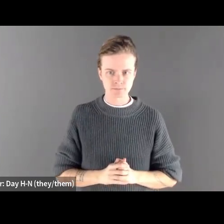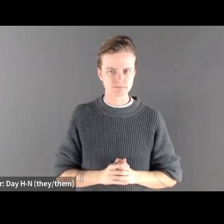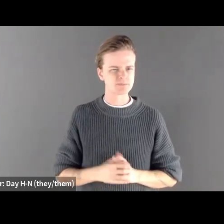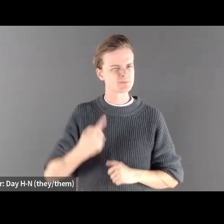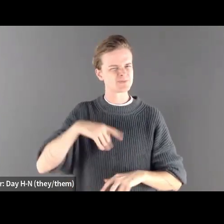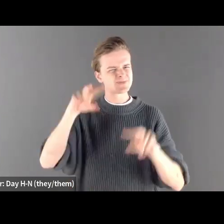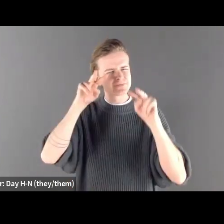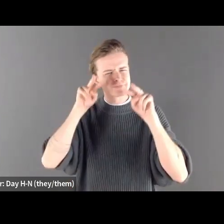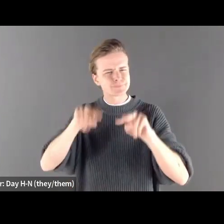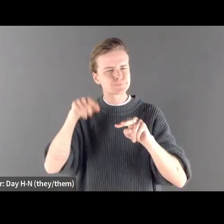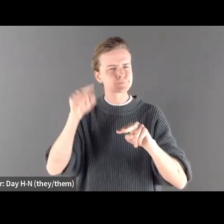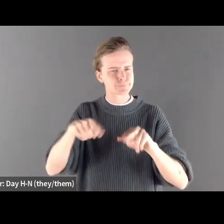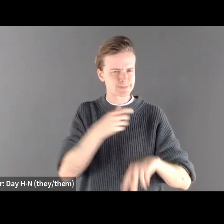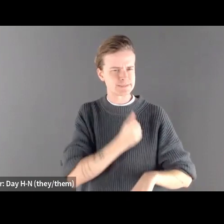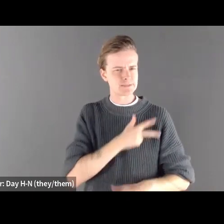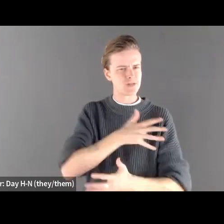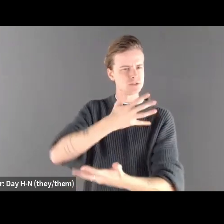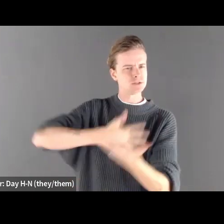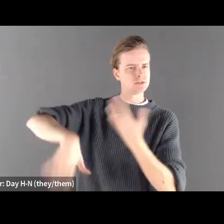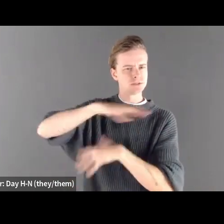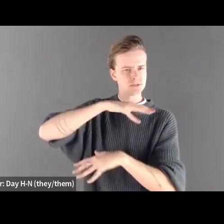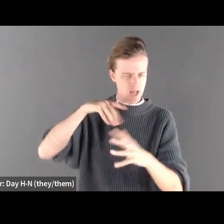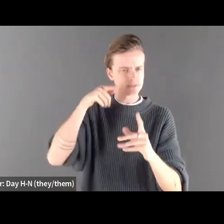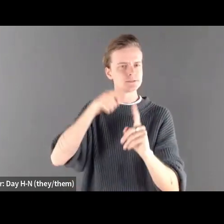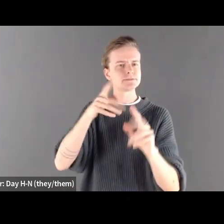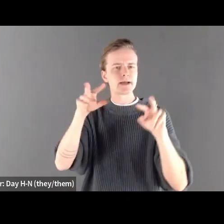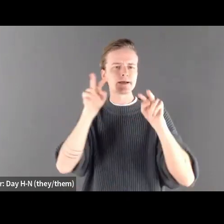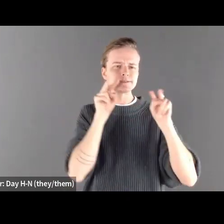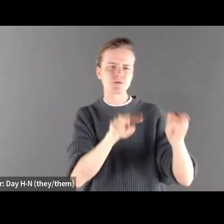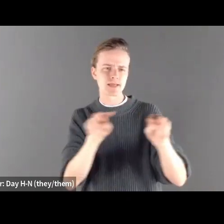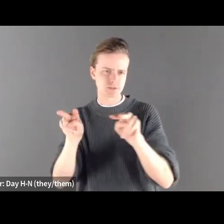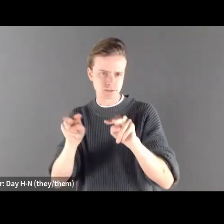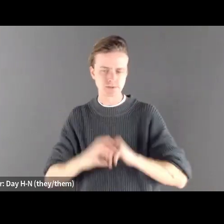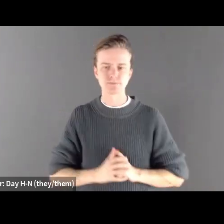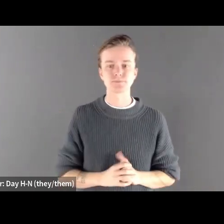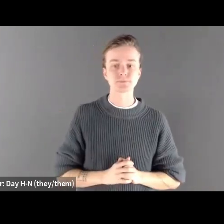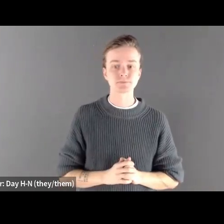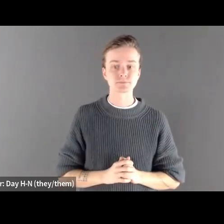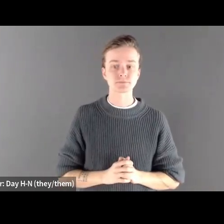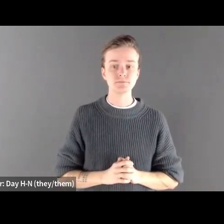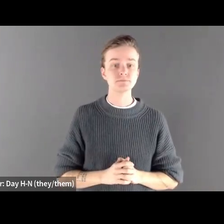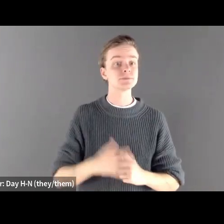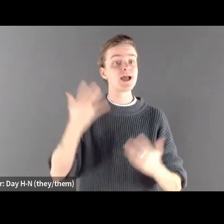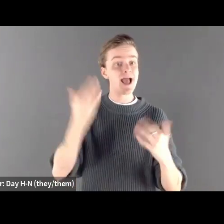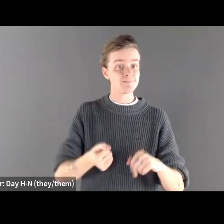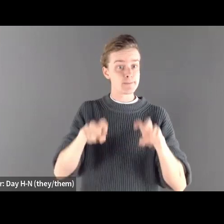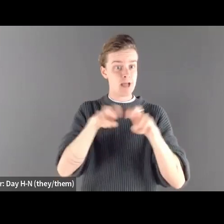I think one of them has not joined us yet, so I'm going to mention her name, and then when she's here, she'll